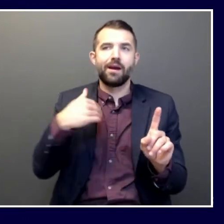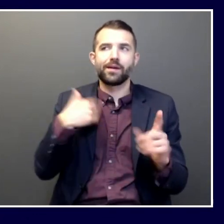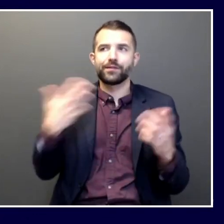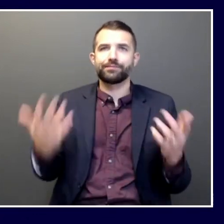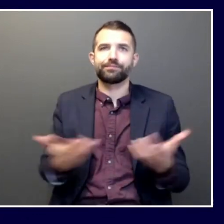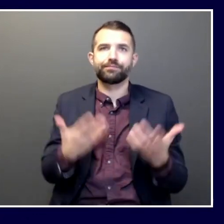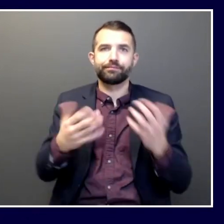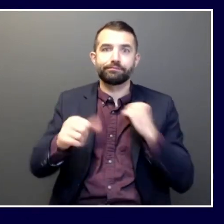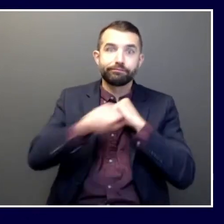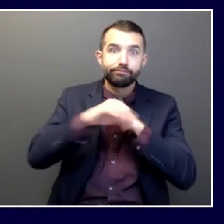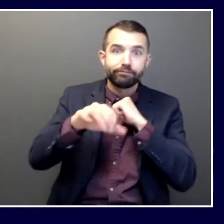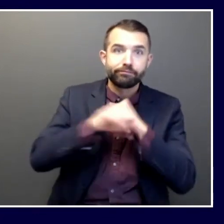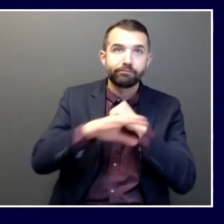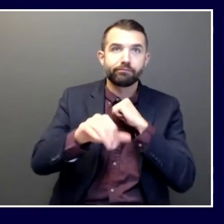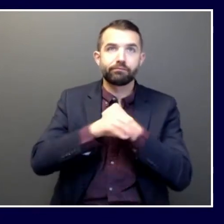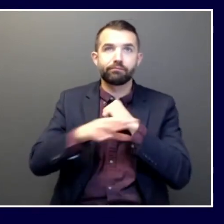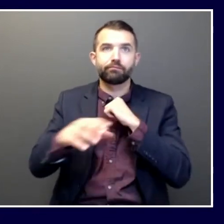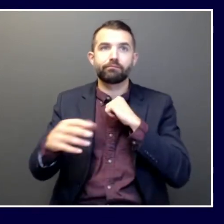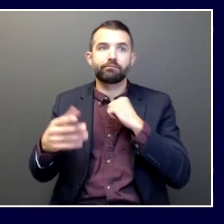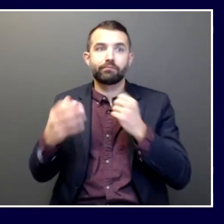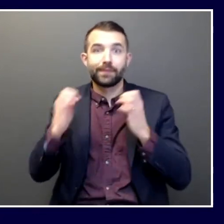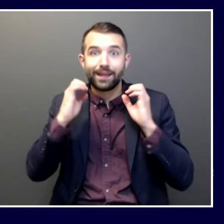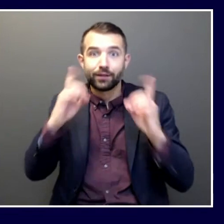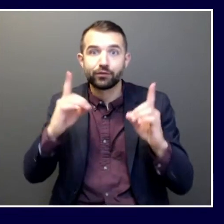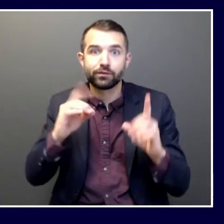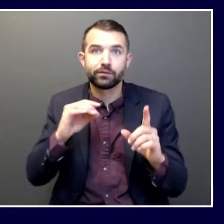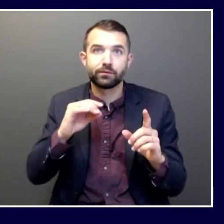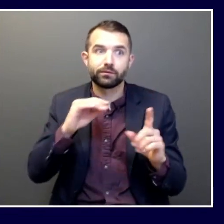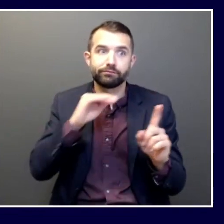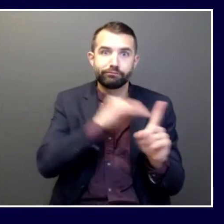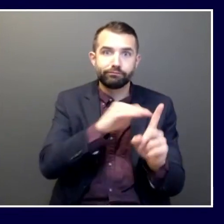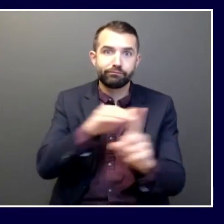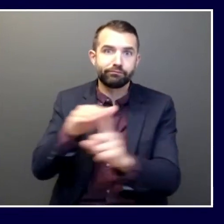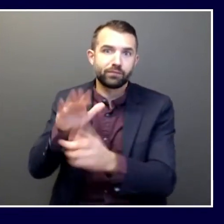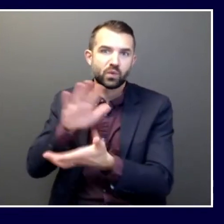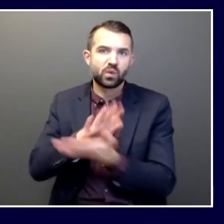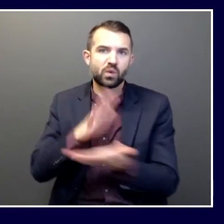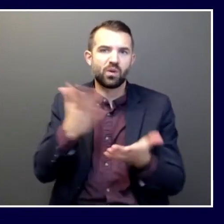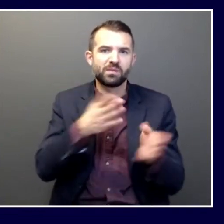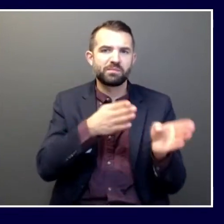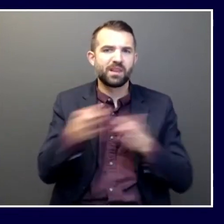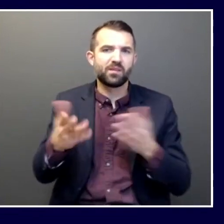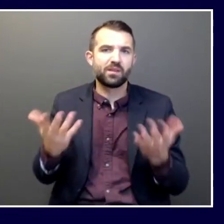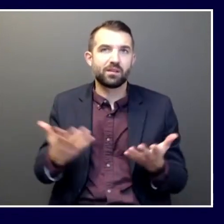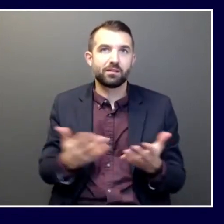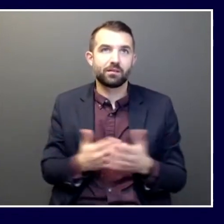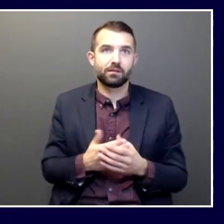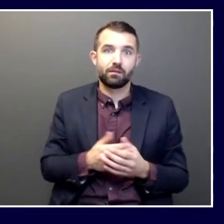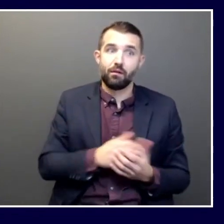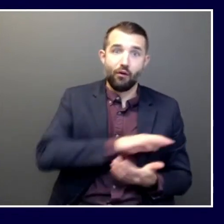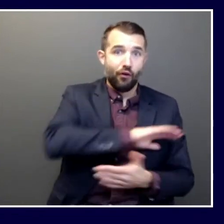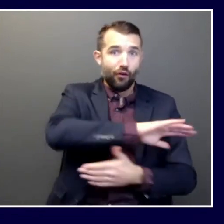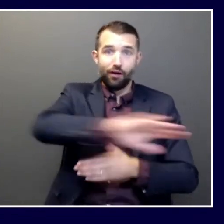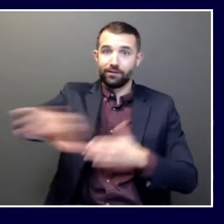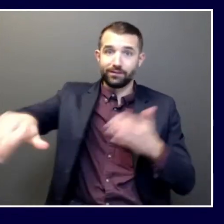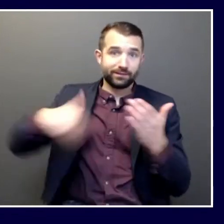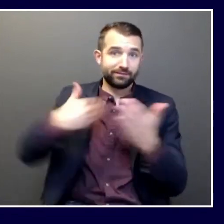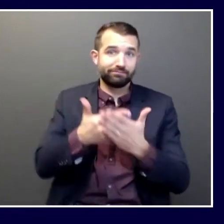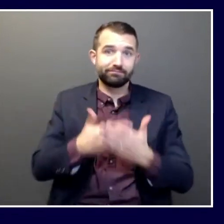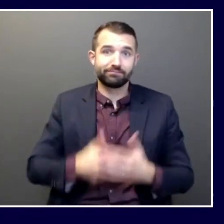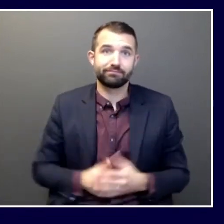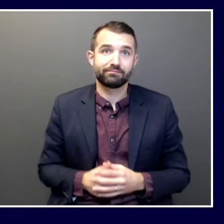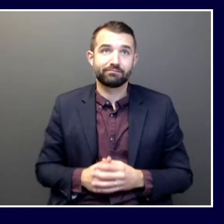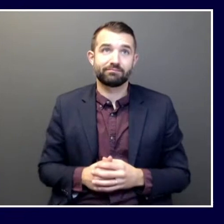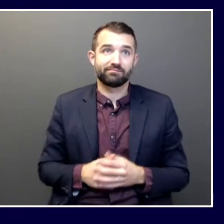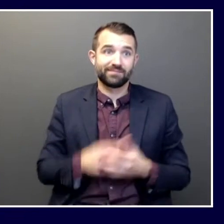thing? Yes, yes, and yes. We are doing all of the above with our colleagues at the Department of Education. We have been building